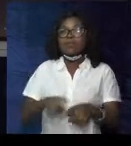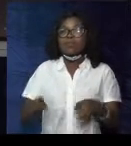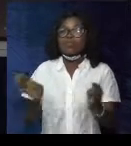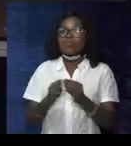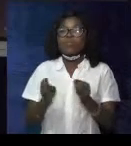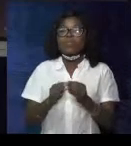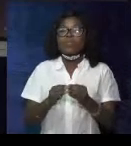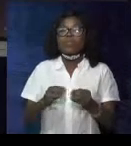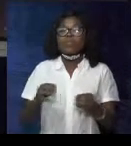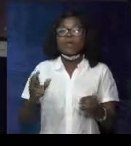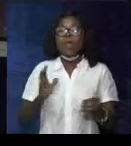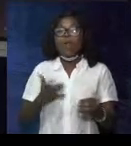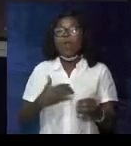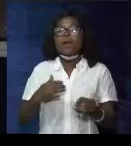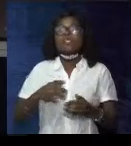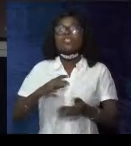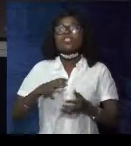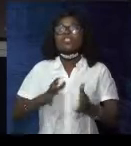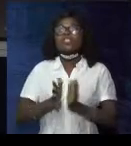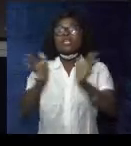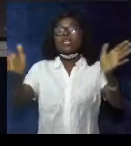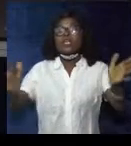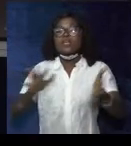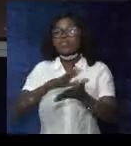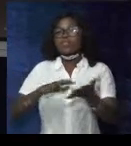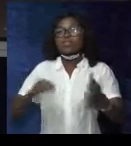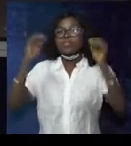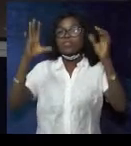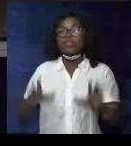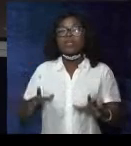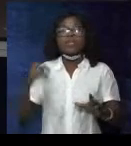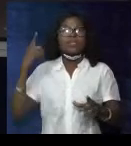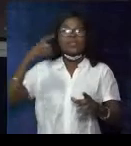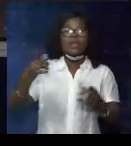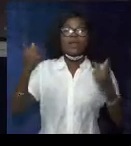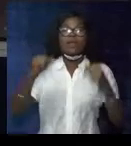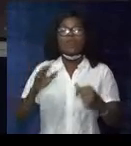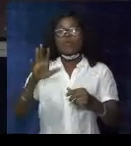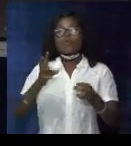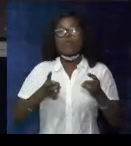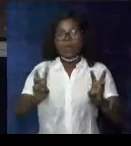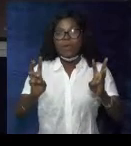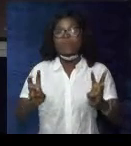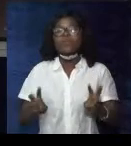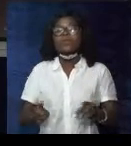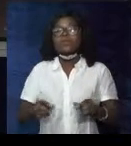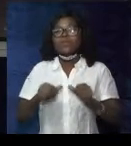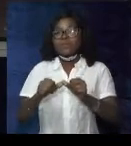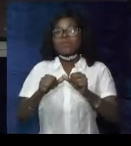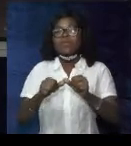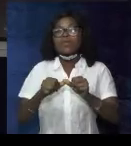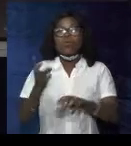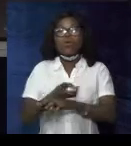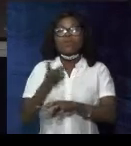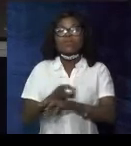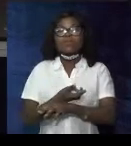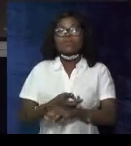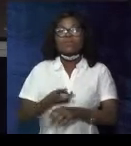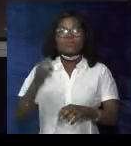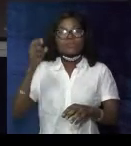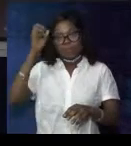of 3D shapes. We'll now move to the measurement of length. And that should tell you that today's class will